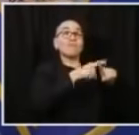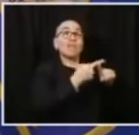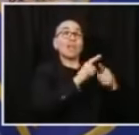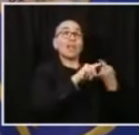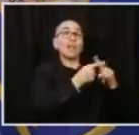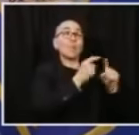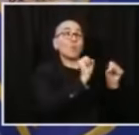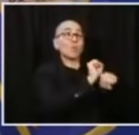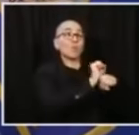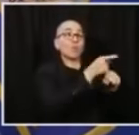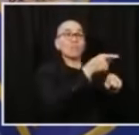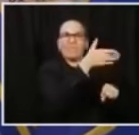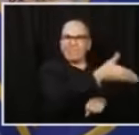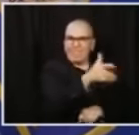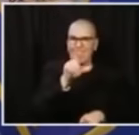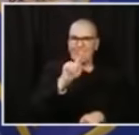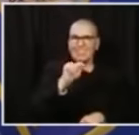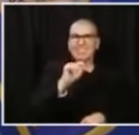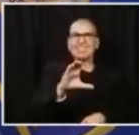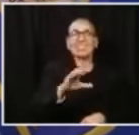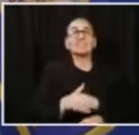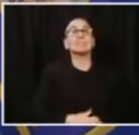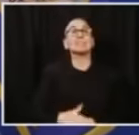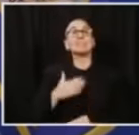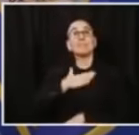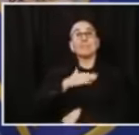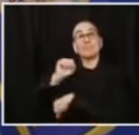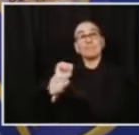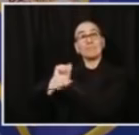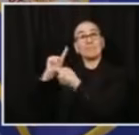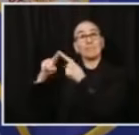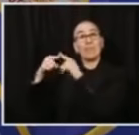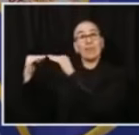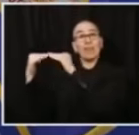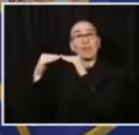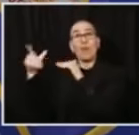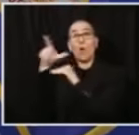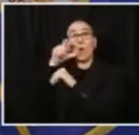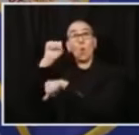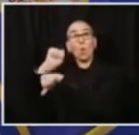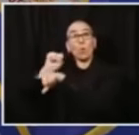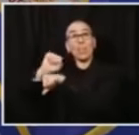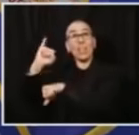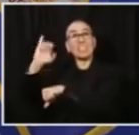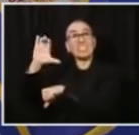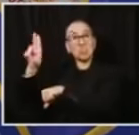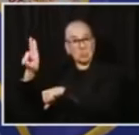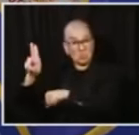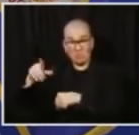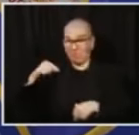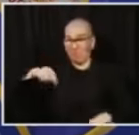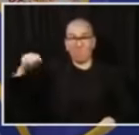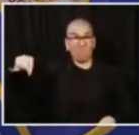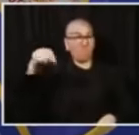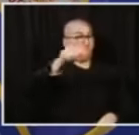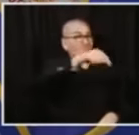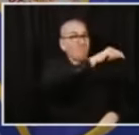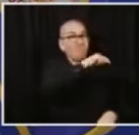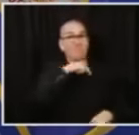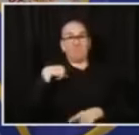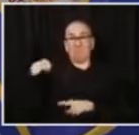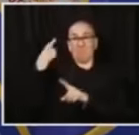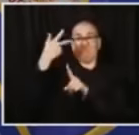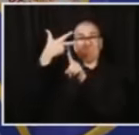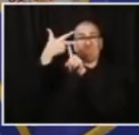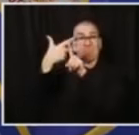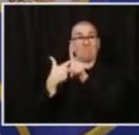friend to those who are working in hospitals and ICU settings. And over the past 3 months, I have had the honor of representing